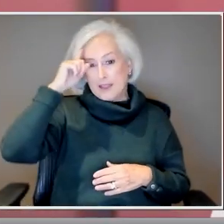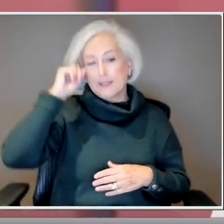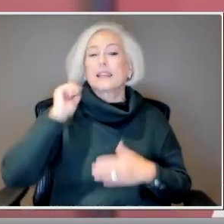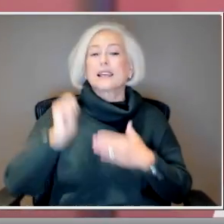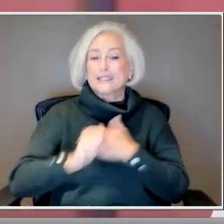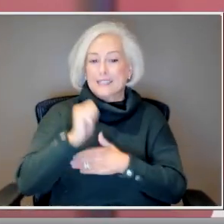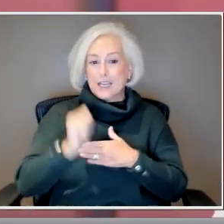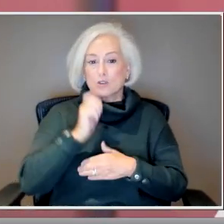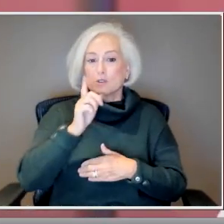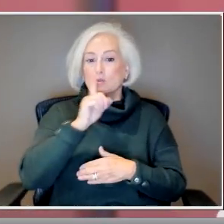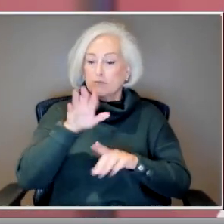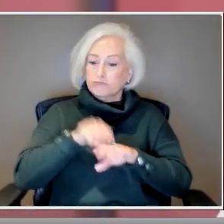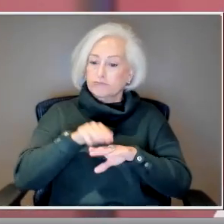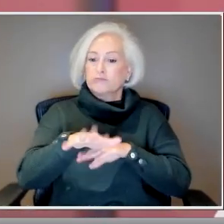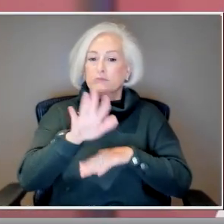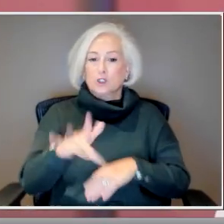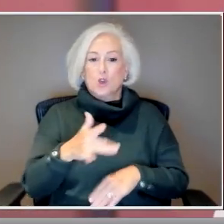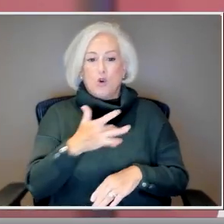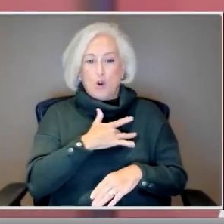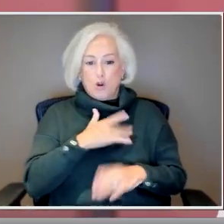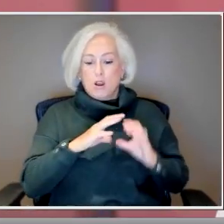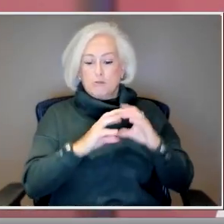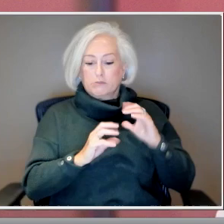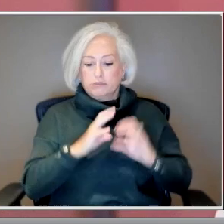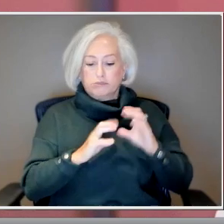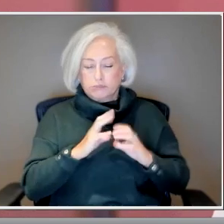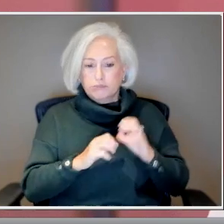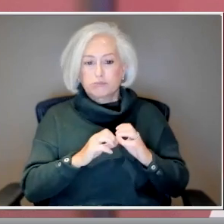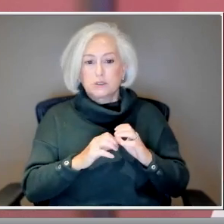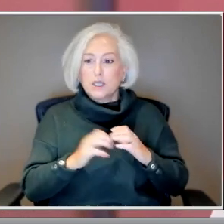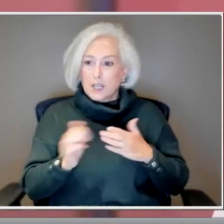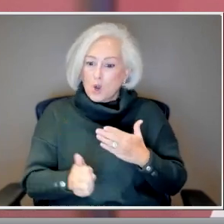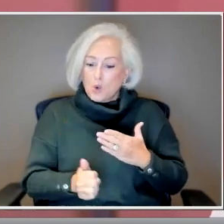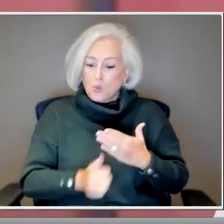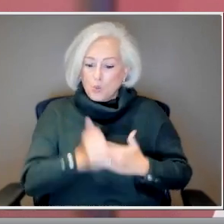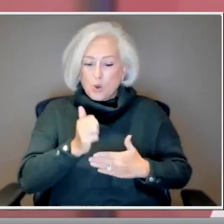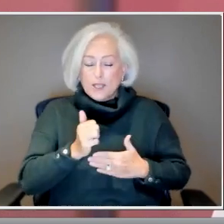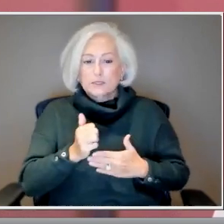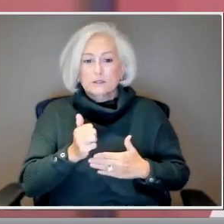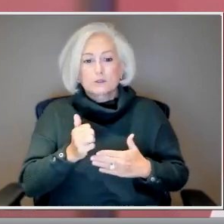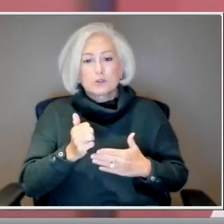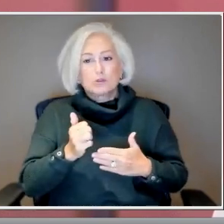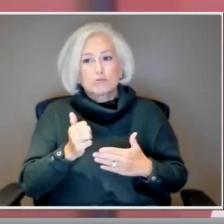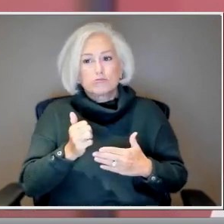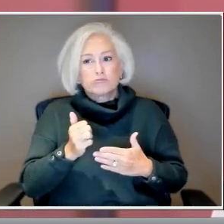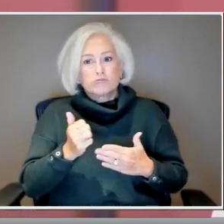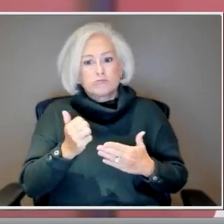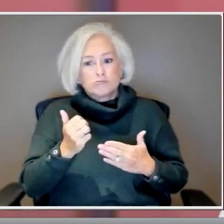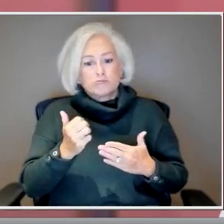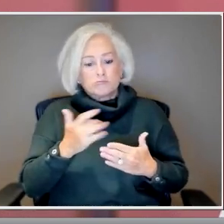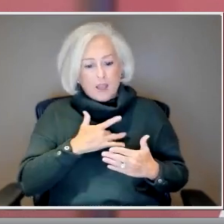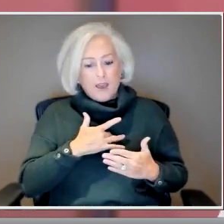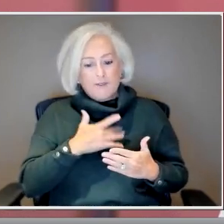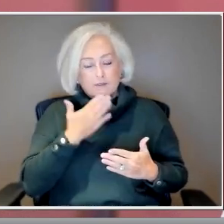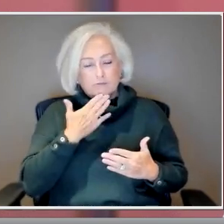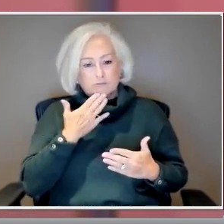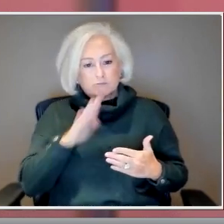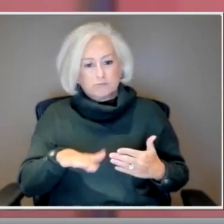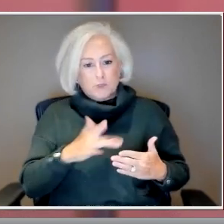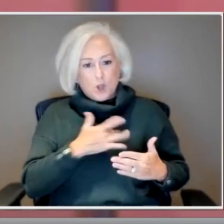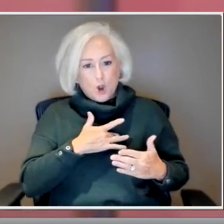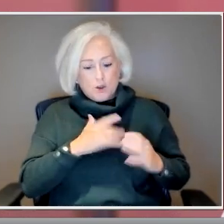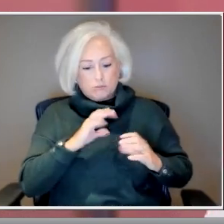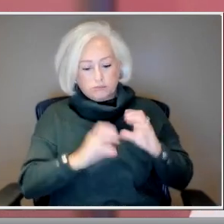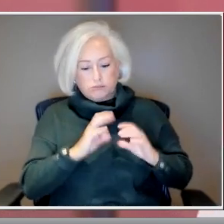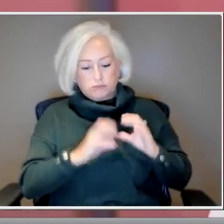you in more of a risk of Right. having arrhythmias and depending on, whether you have underlying coronary disease, and